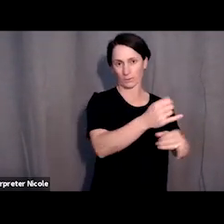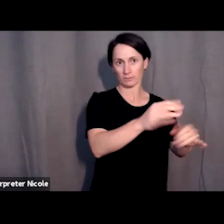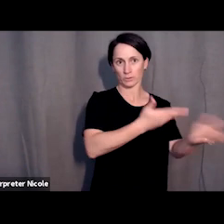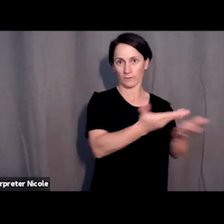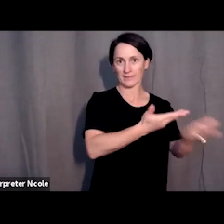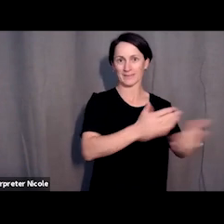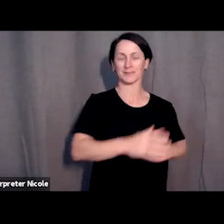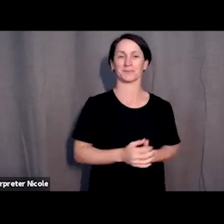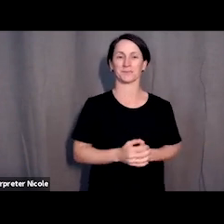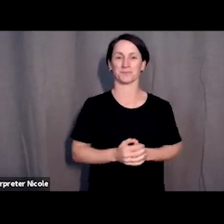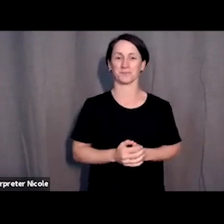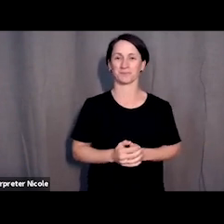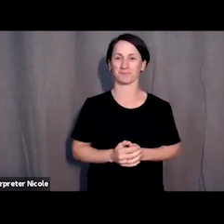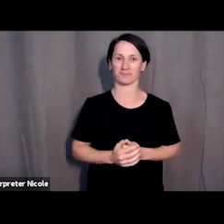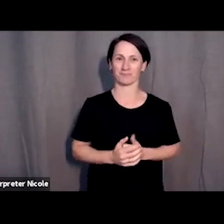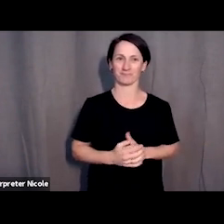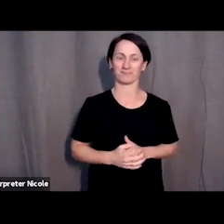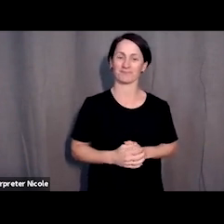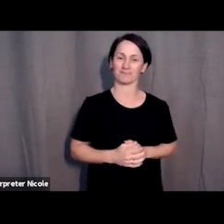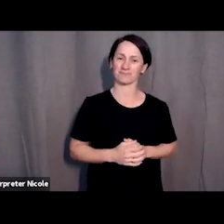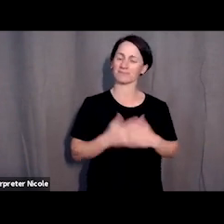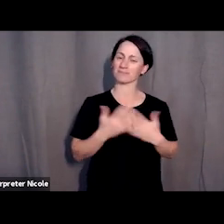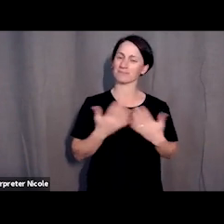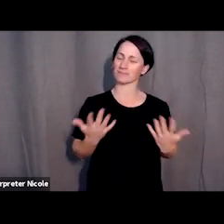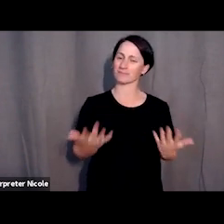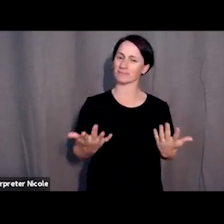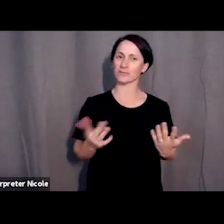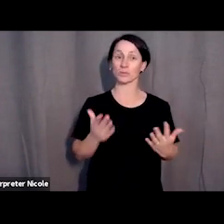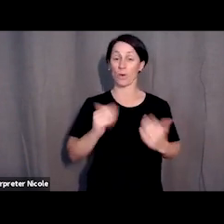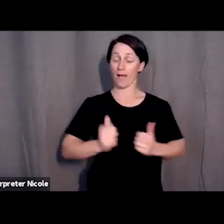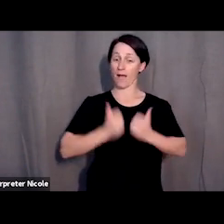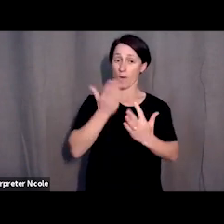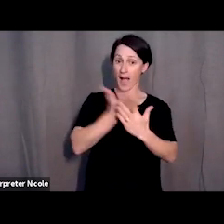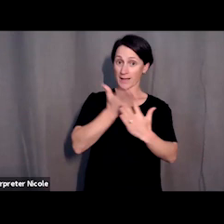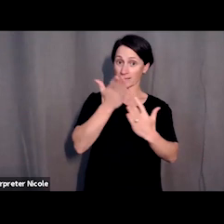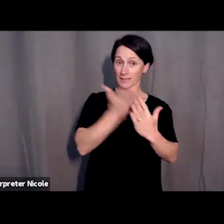Catherine, thank you. And so how do we go in terms of the access model?